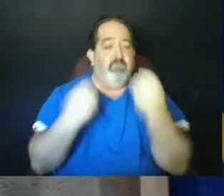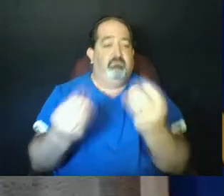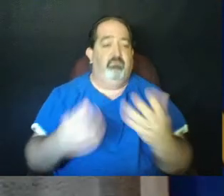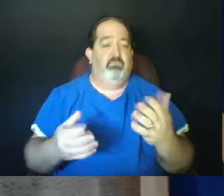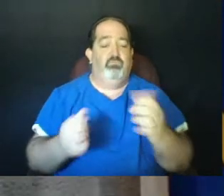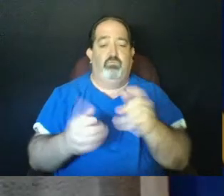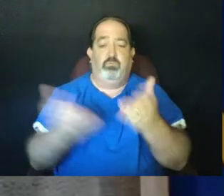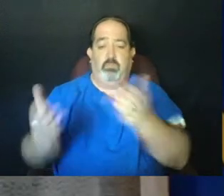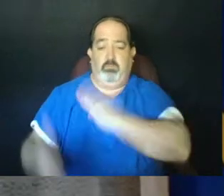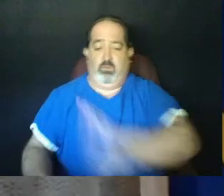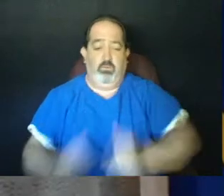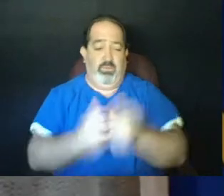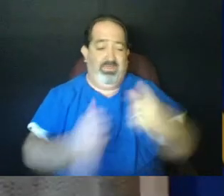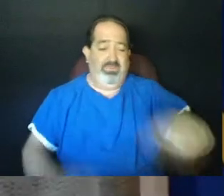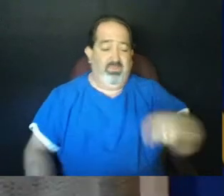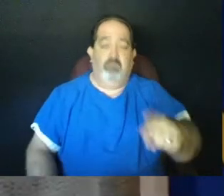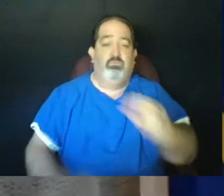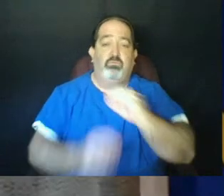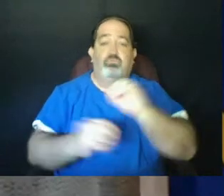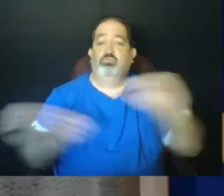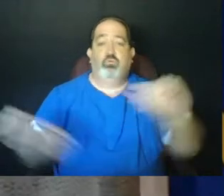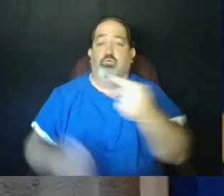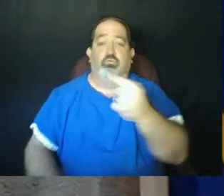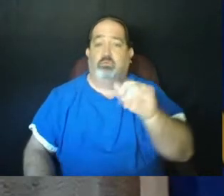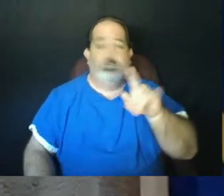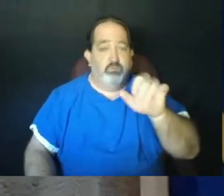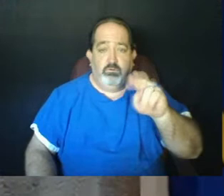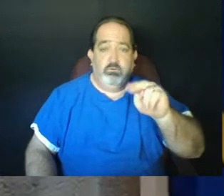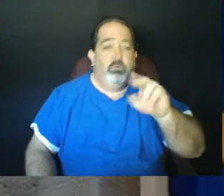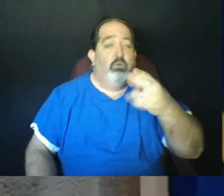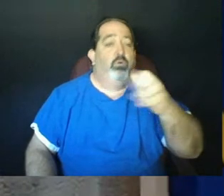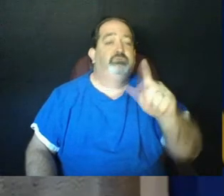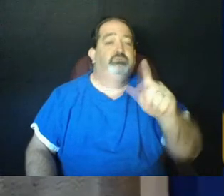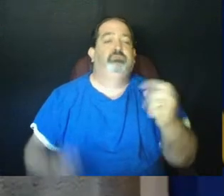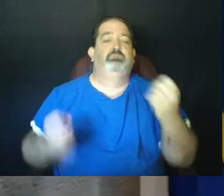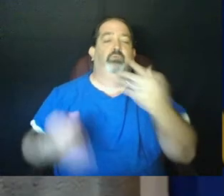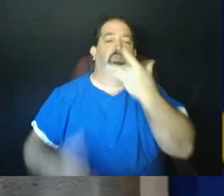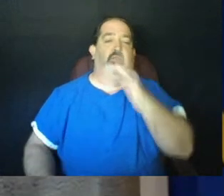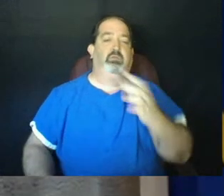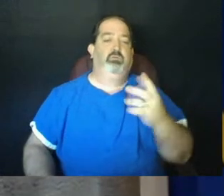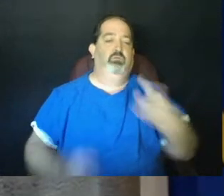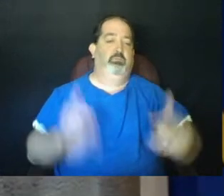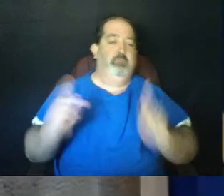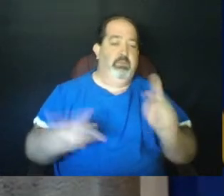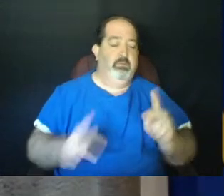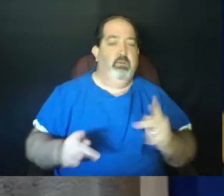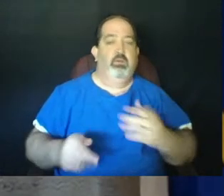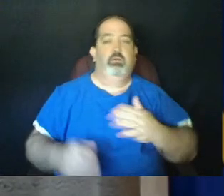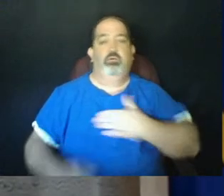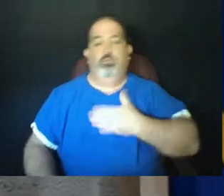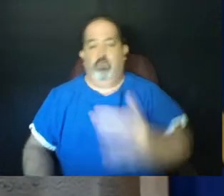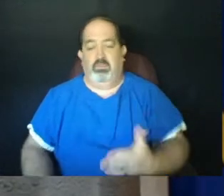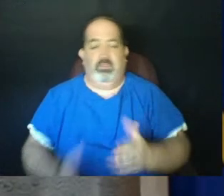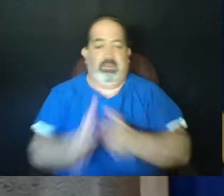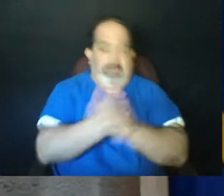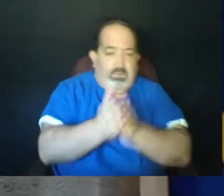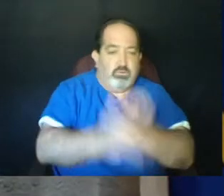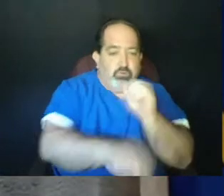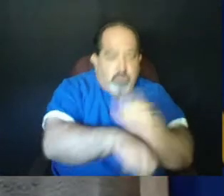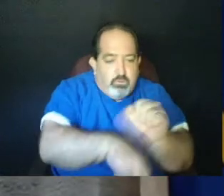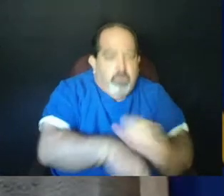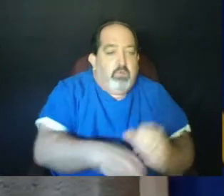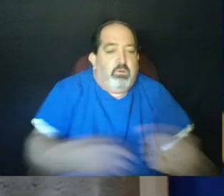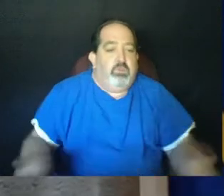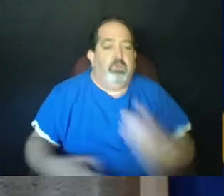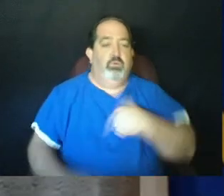Gildenholt would not exist. We are fortunate that so many of our people are both willing and eager to labor, and we are obligated